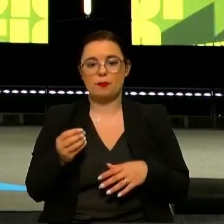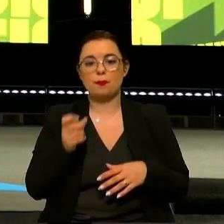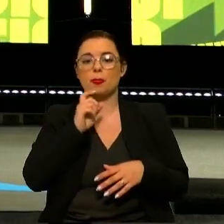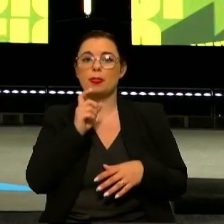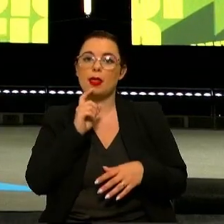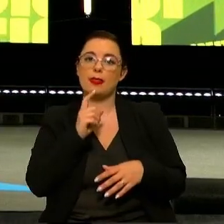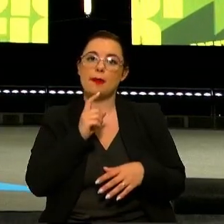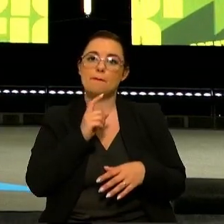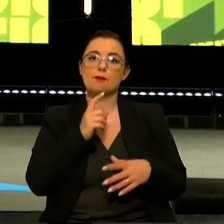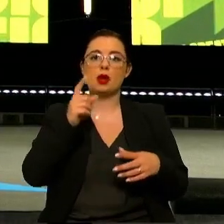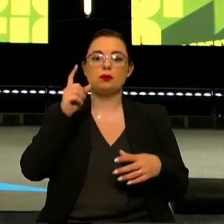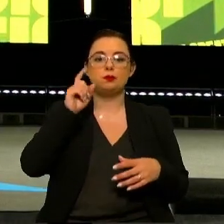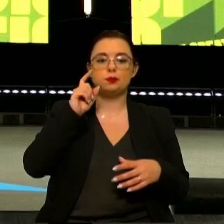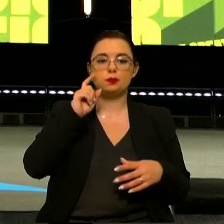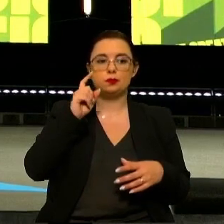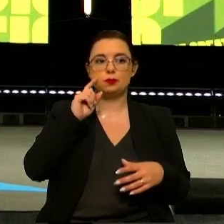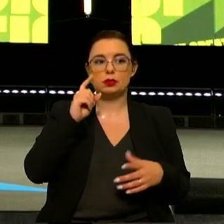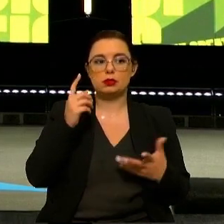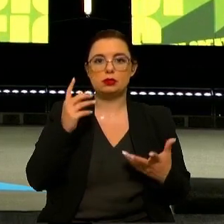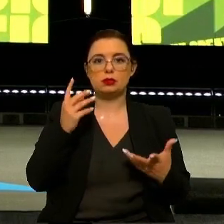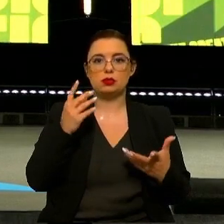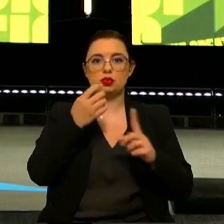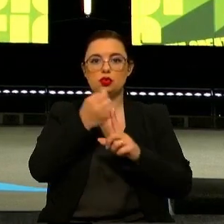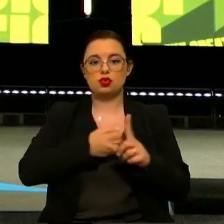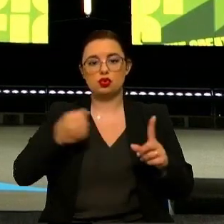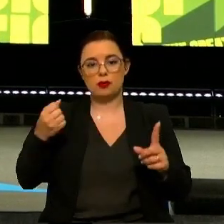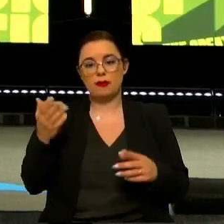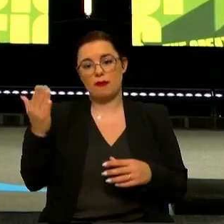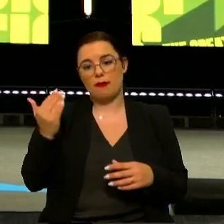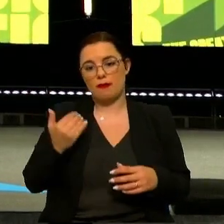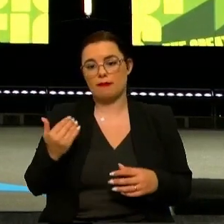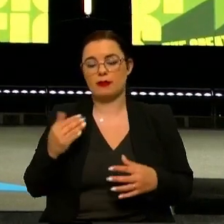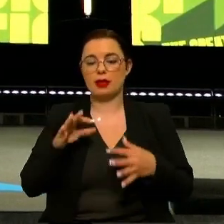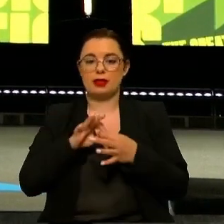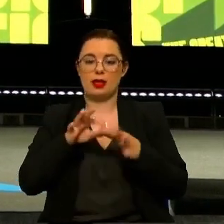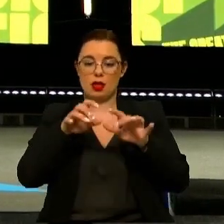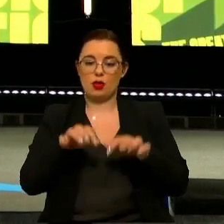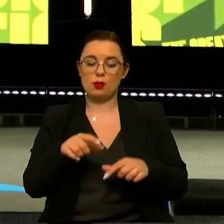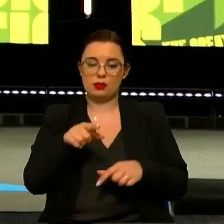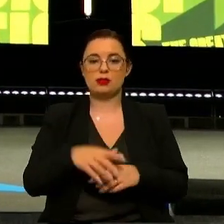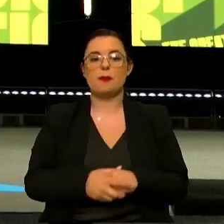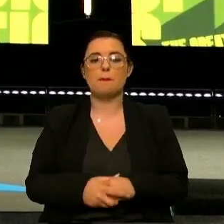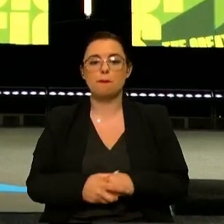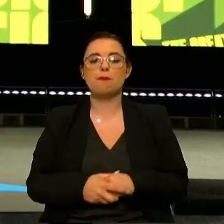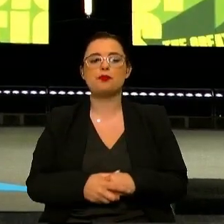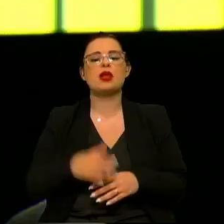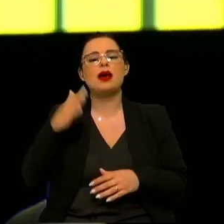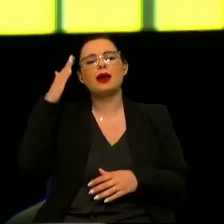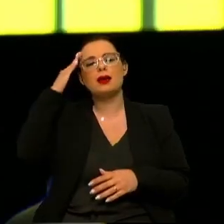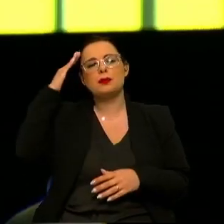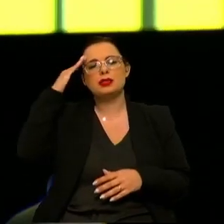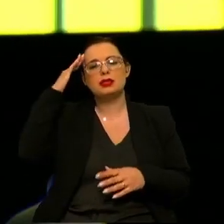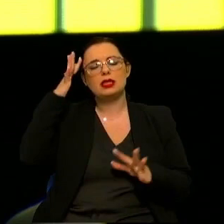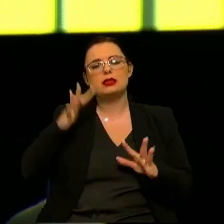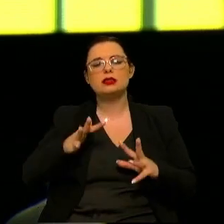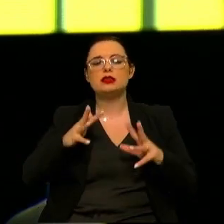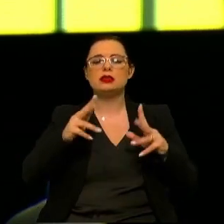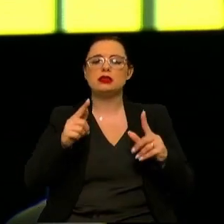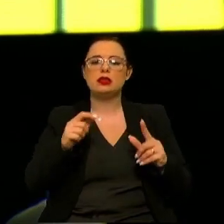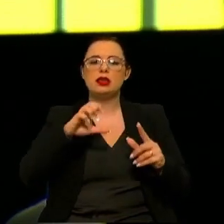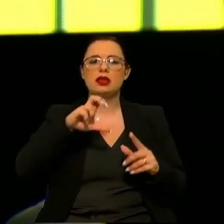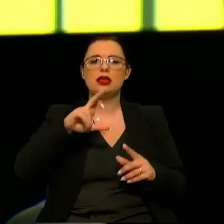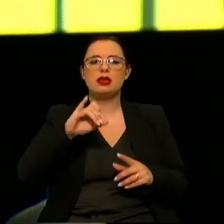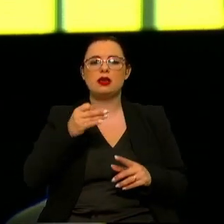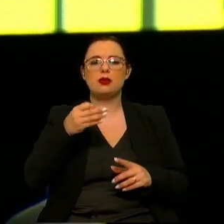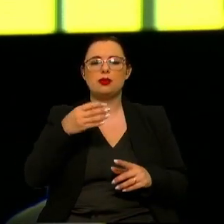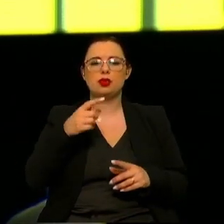secure, allowing us to address the quantum challenges, the capacity